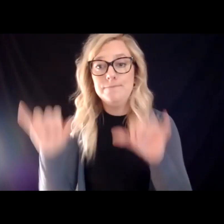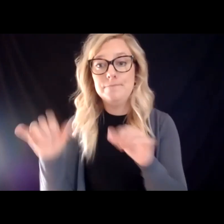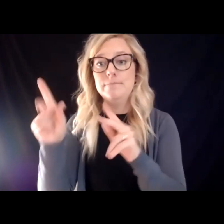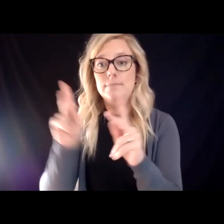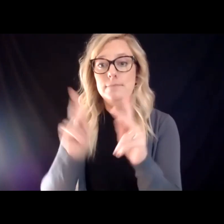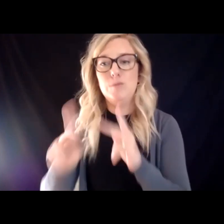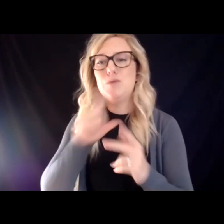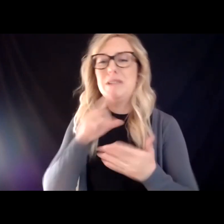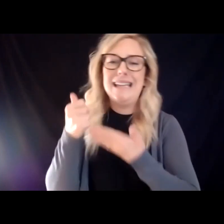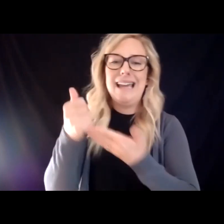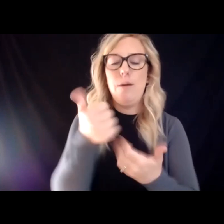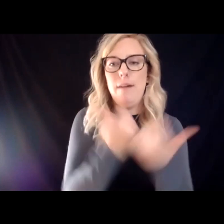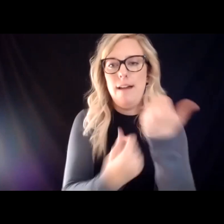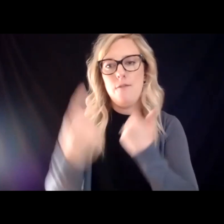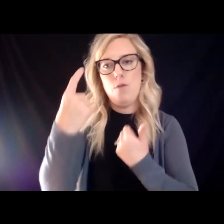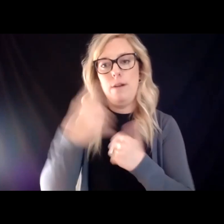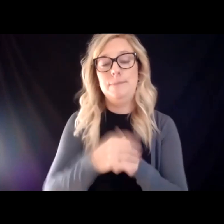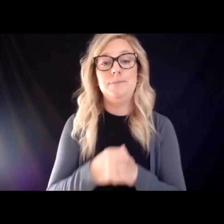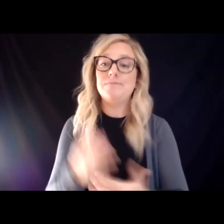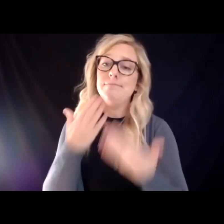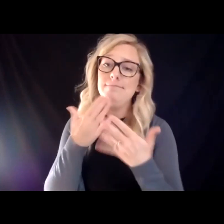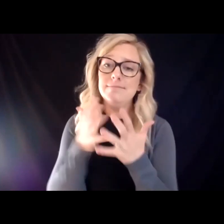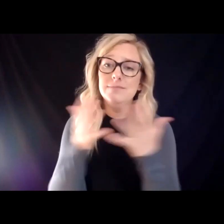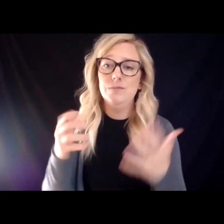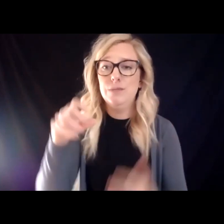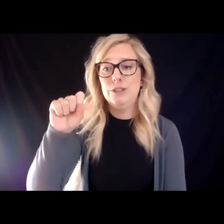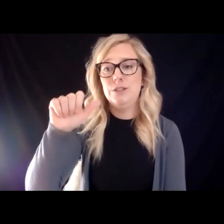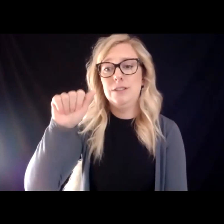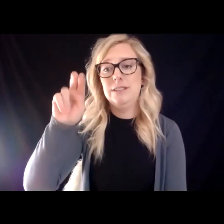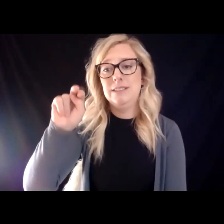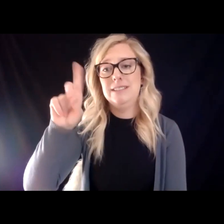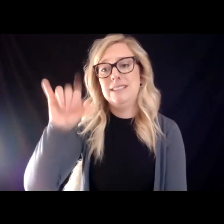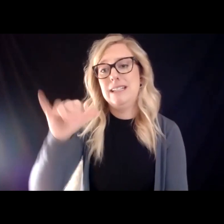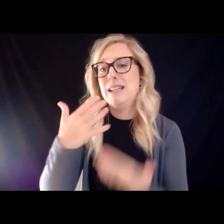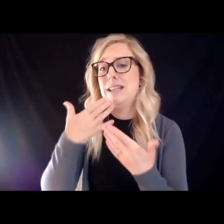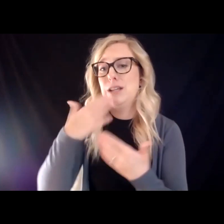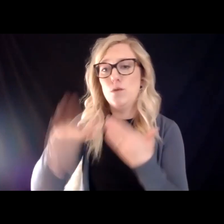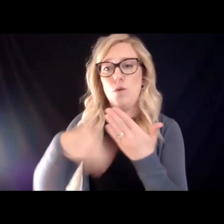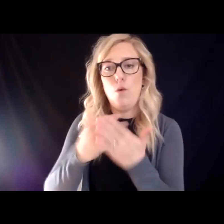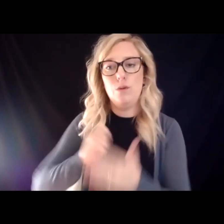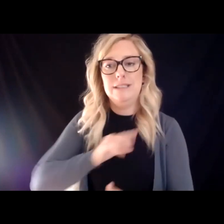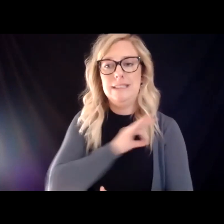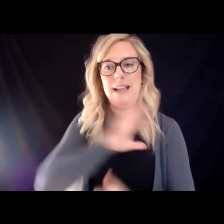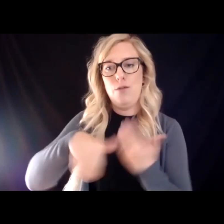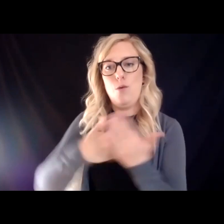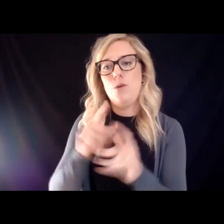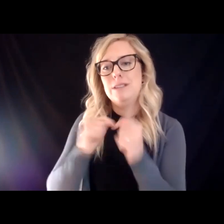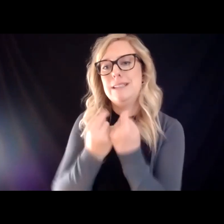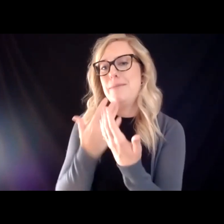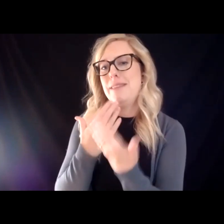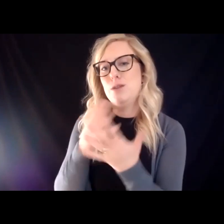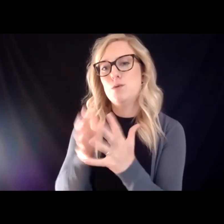in need. So thank you so much, Sandy. Thank you to your entire staff, your entire team for allowing us to share this space. Thank you.